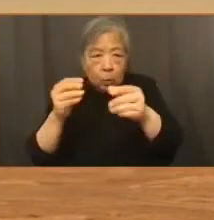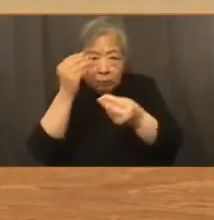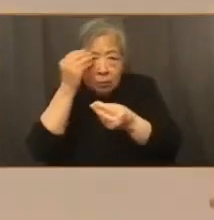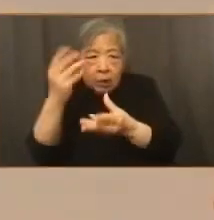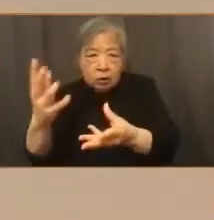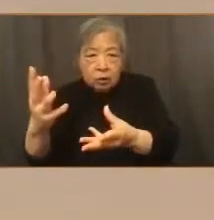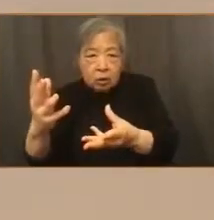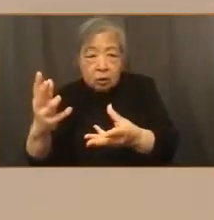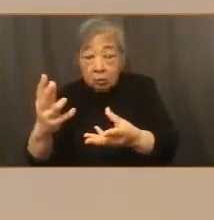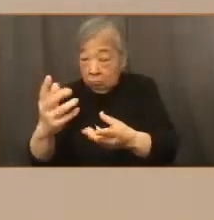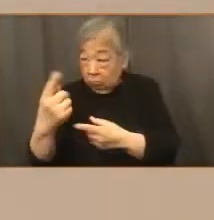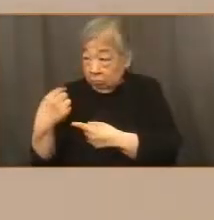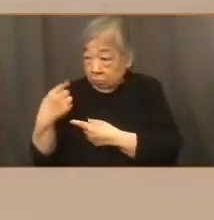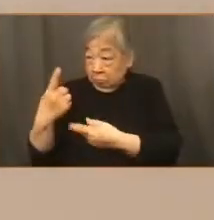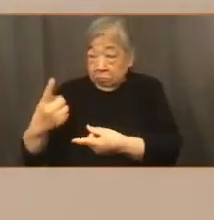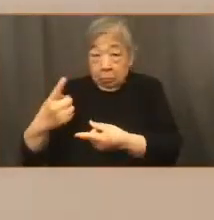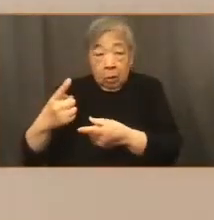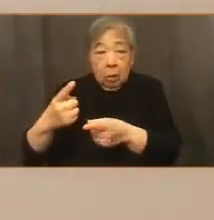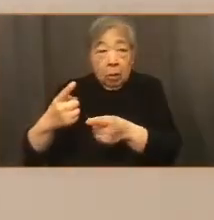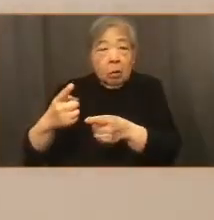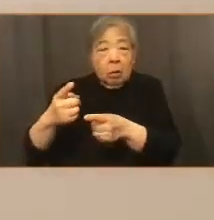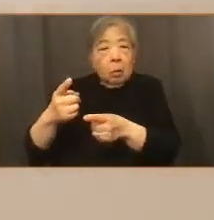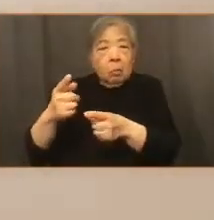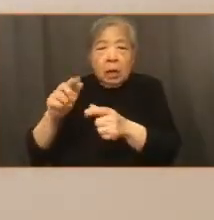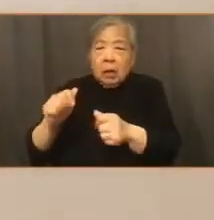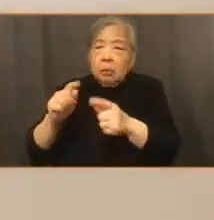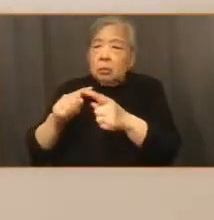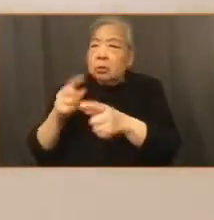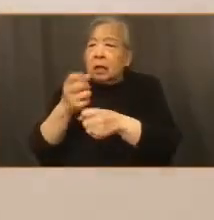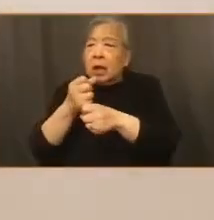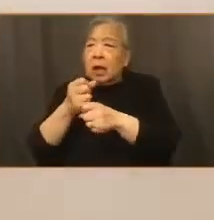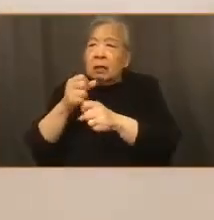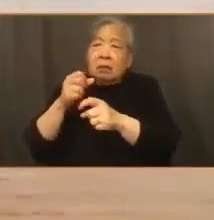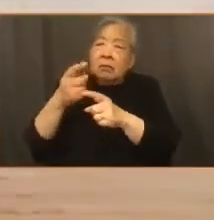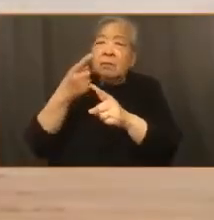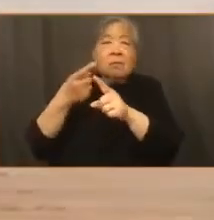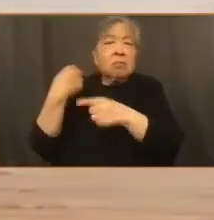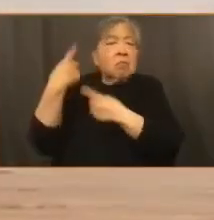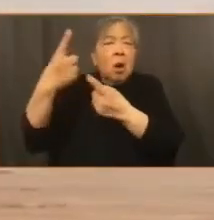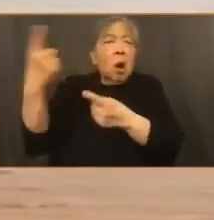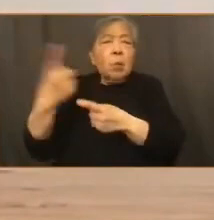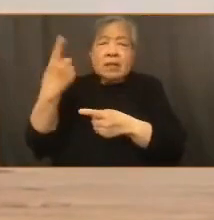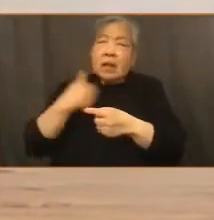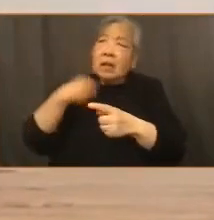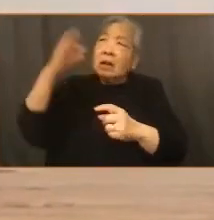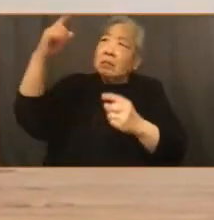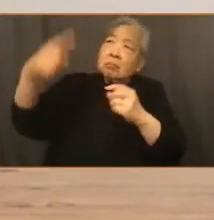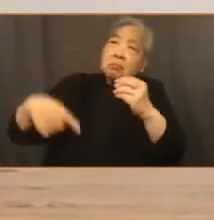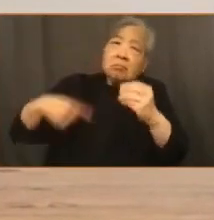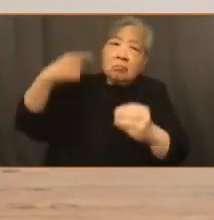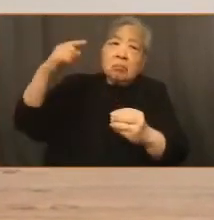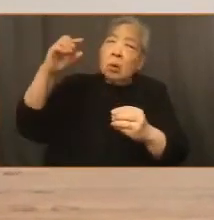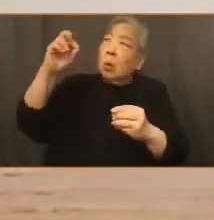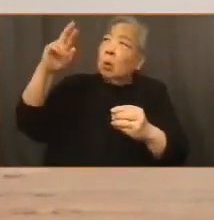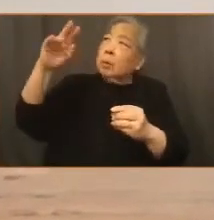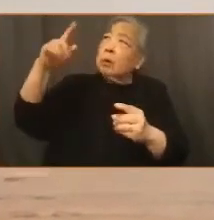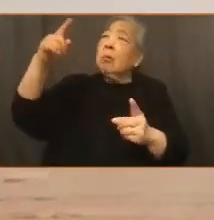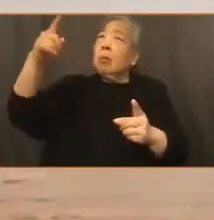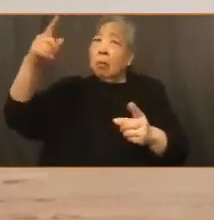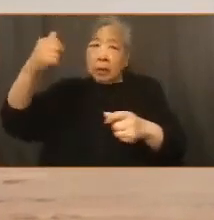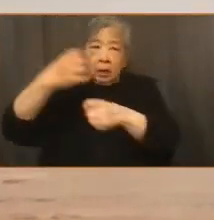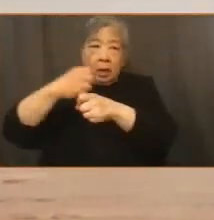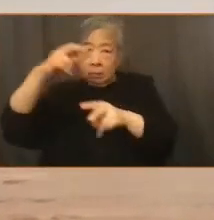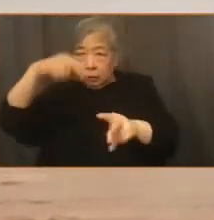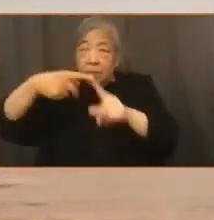can provide observations from up high above. And now we've always had rovers who can provide observations